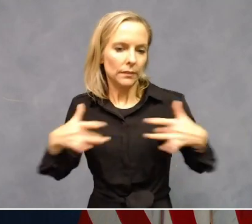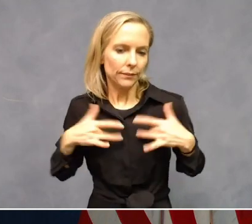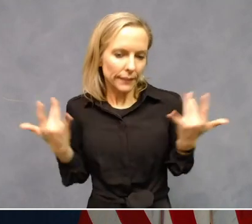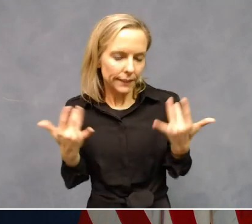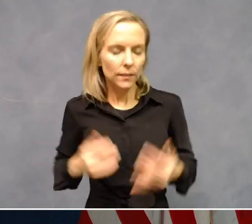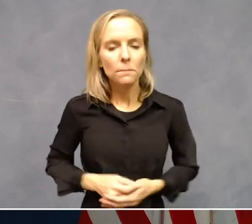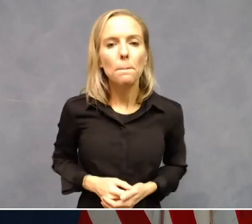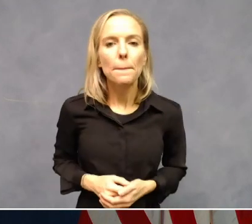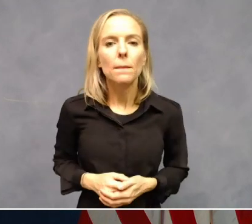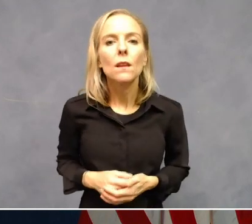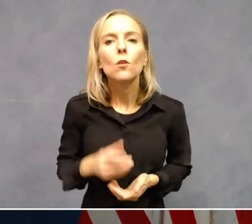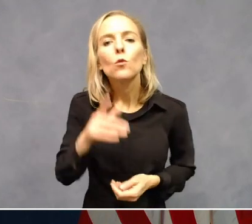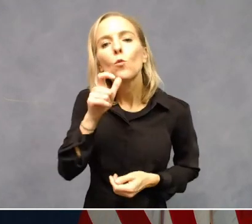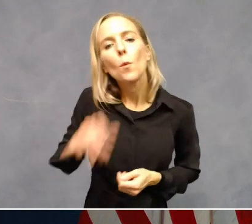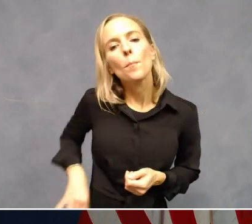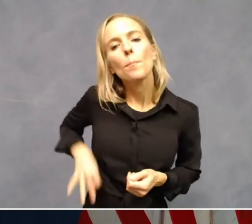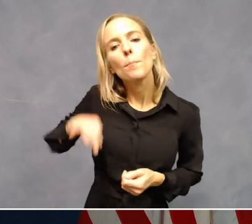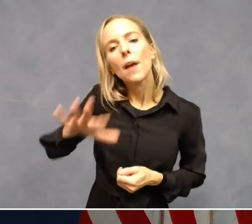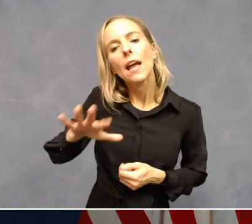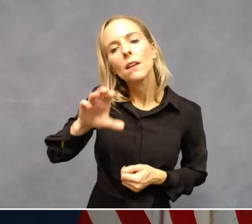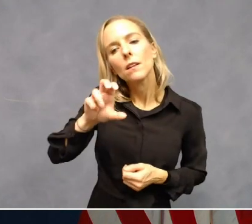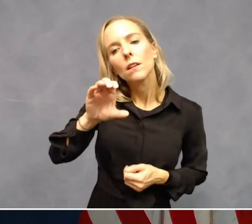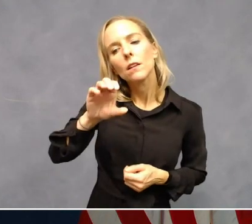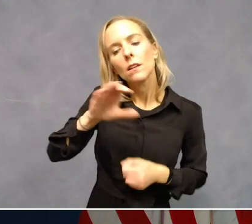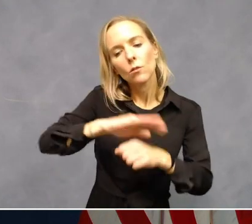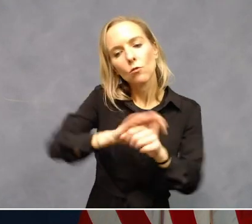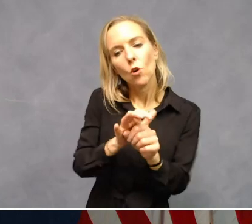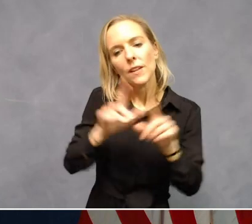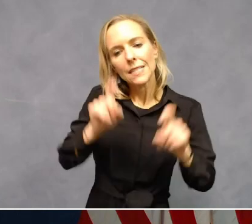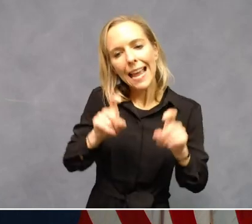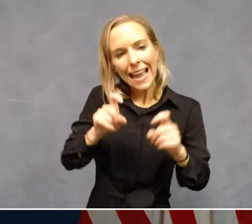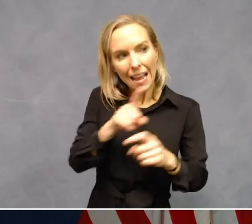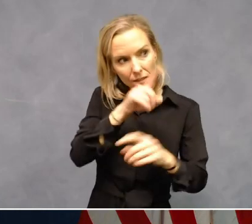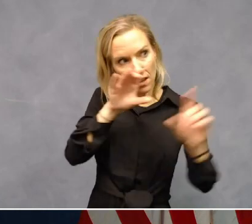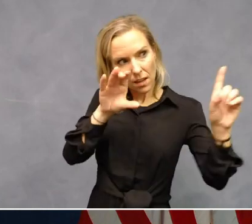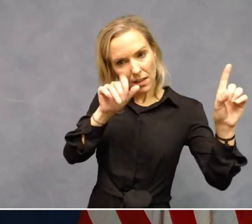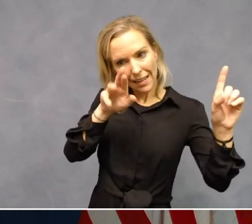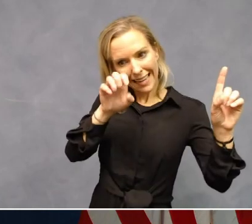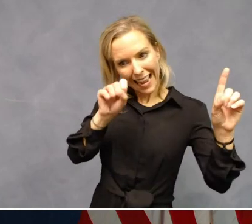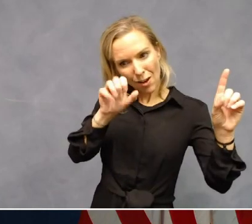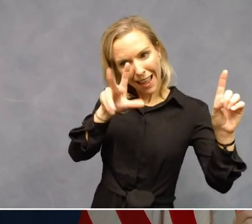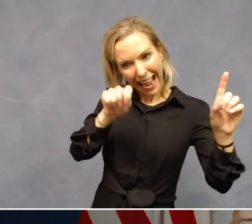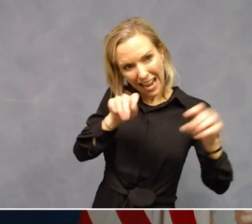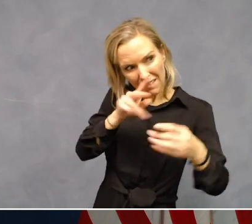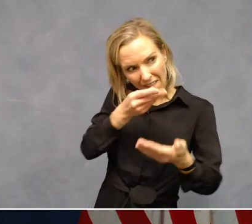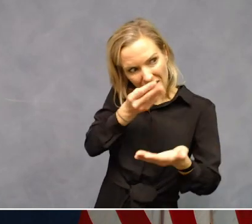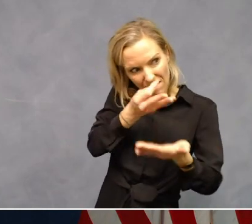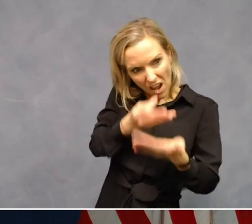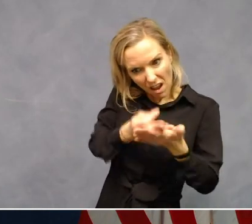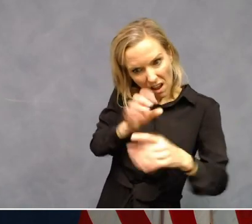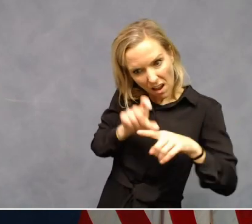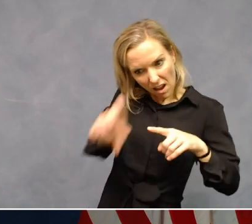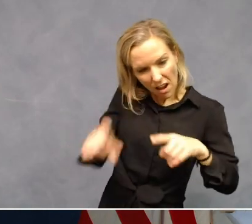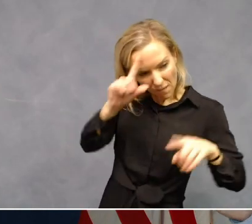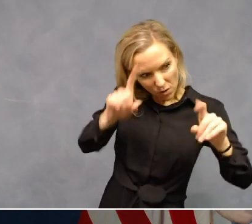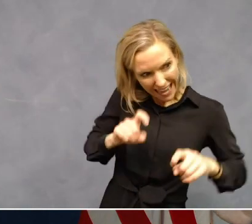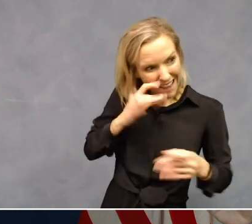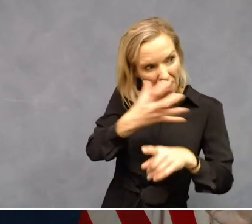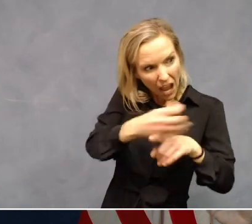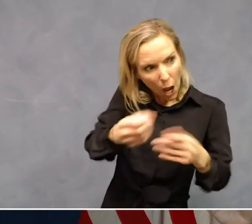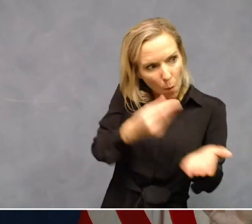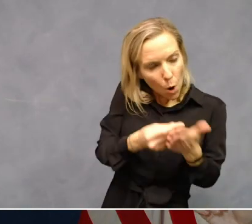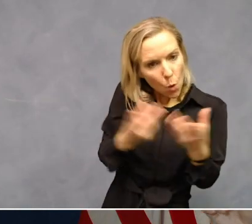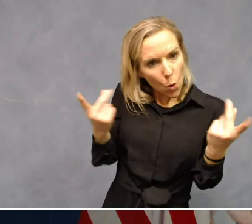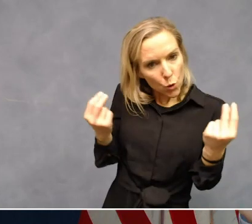Who pays for COVID testing, and if it's funded through CARES Act, what happens when that money runs out? So for